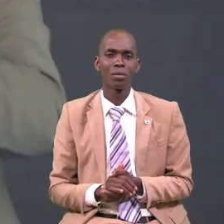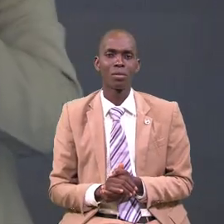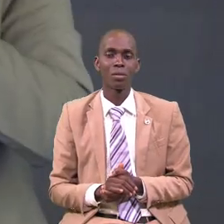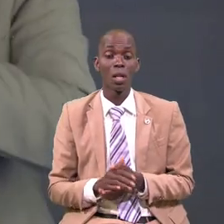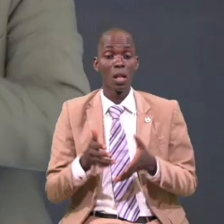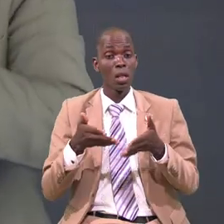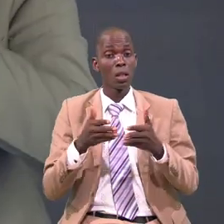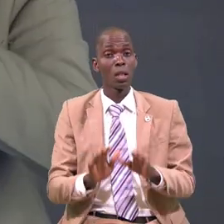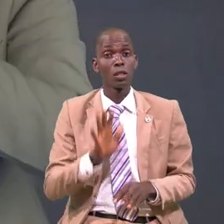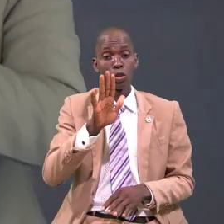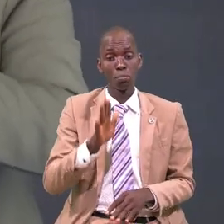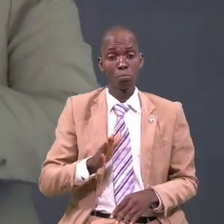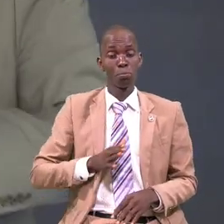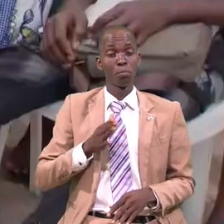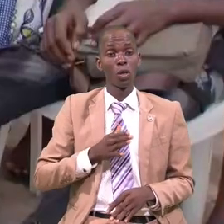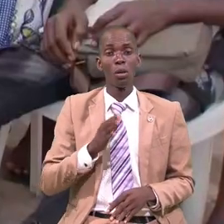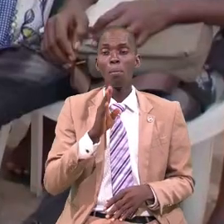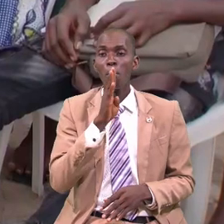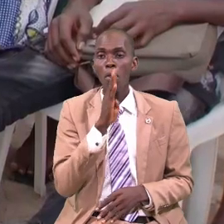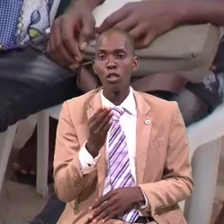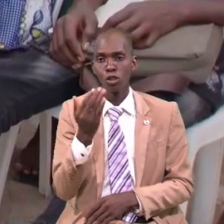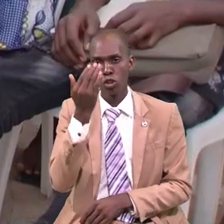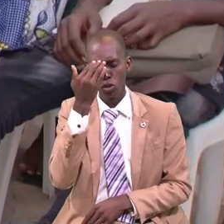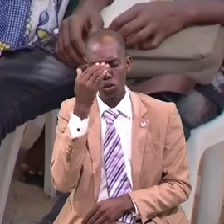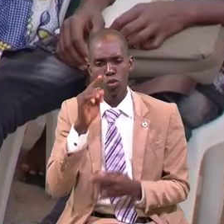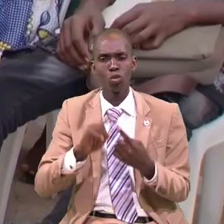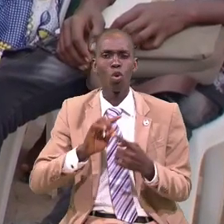Let your moderation be known to all men.